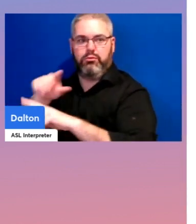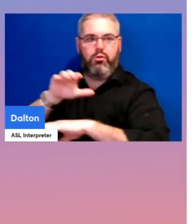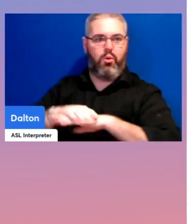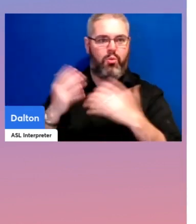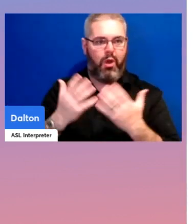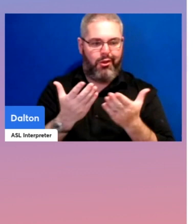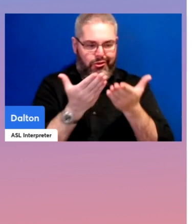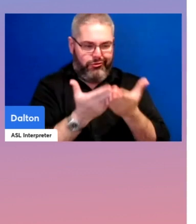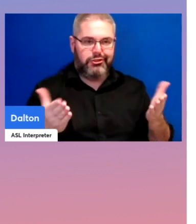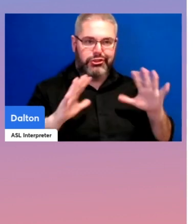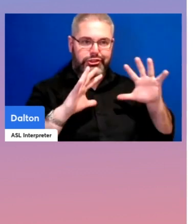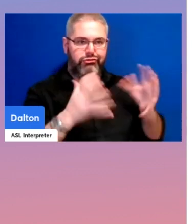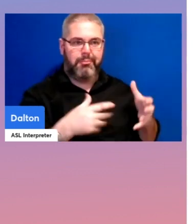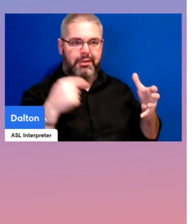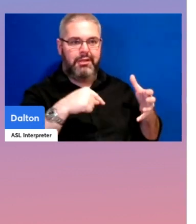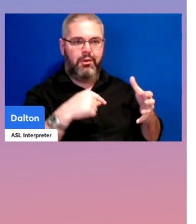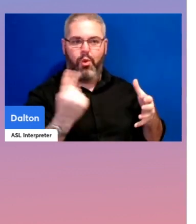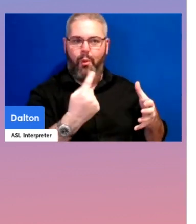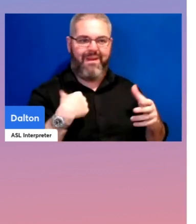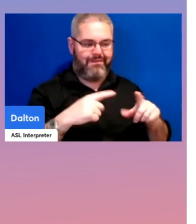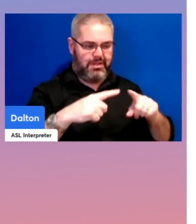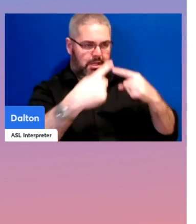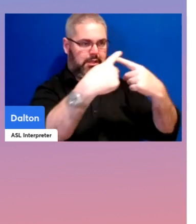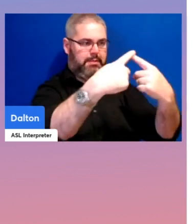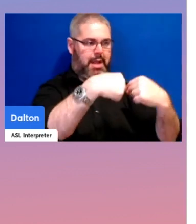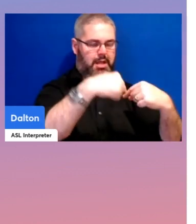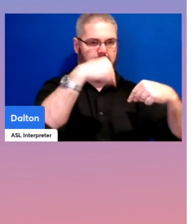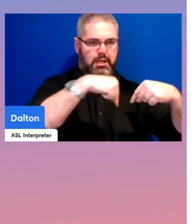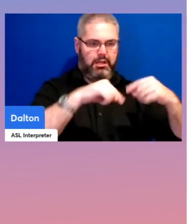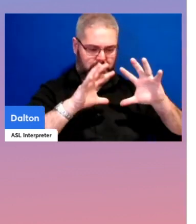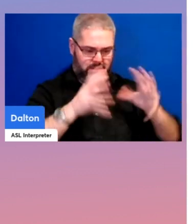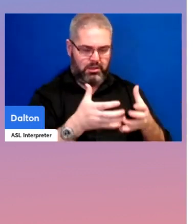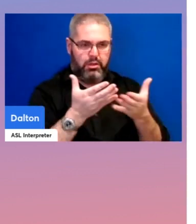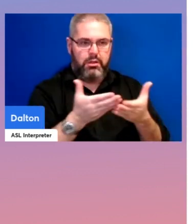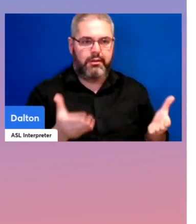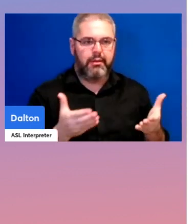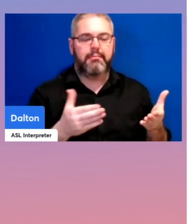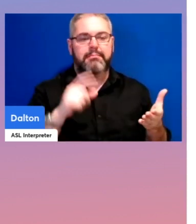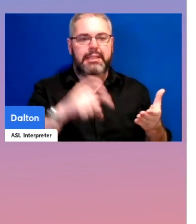group. So there's always a dependency to a resource group module.